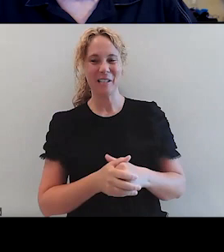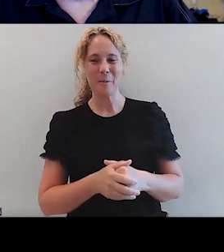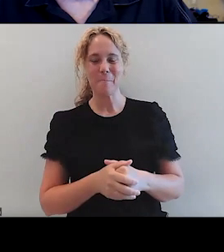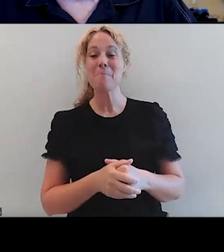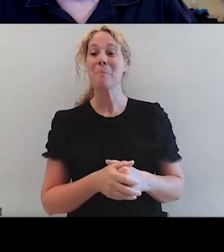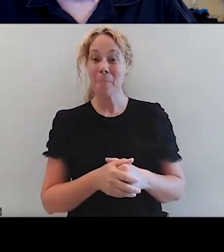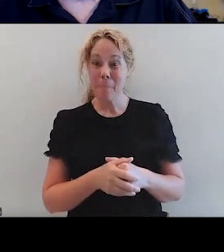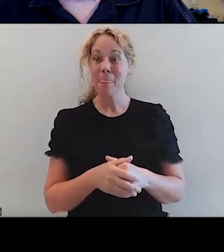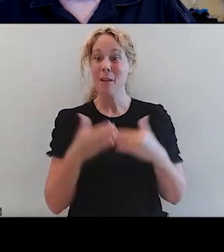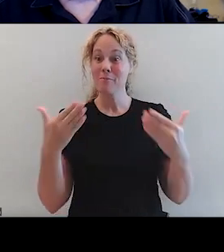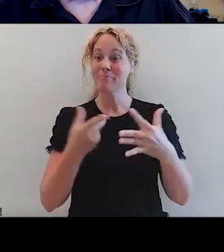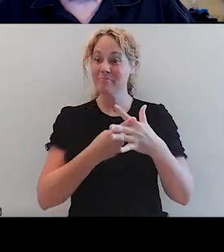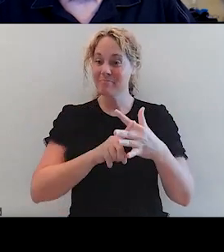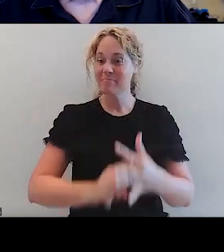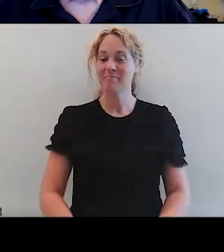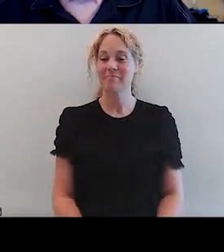All right, let's get started.